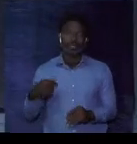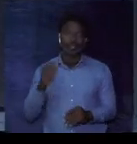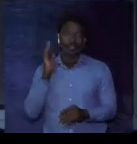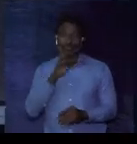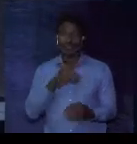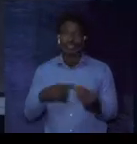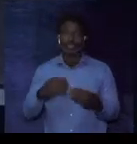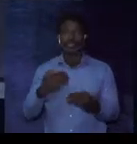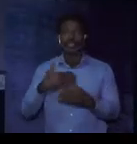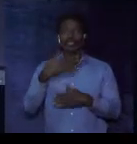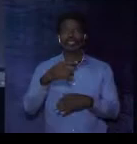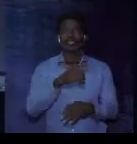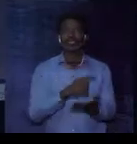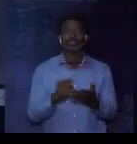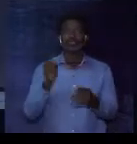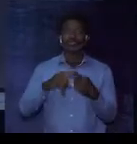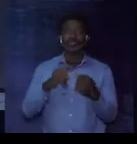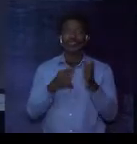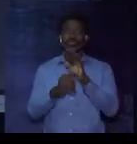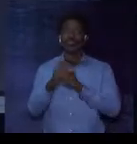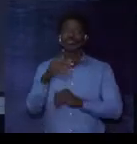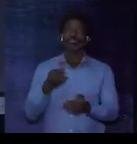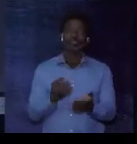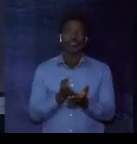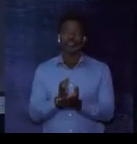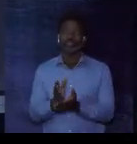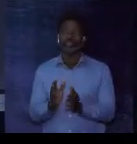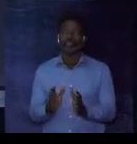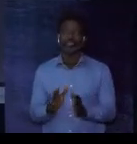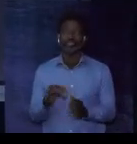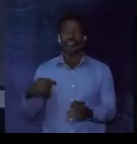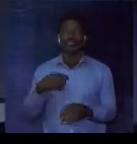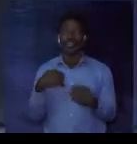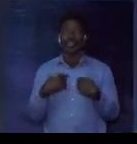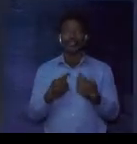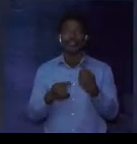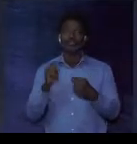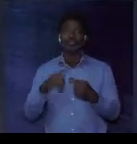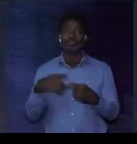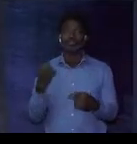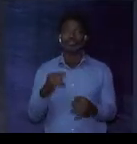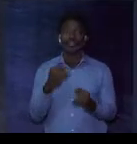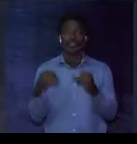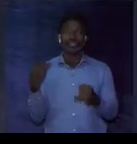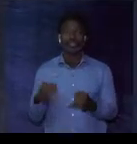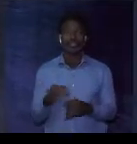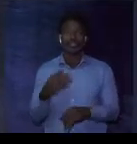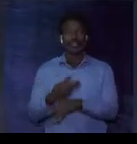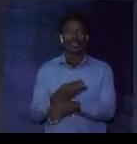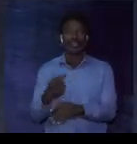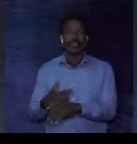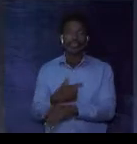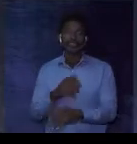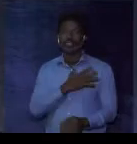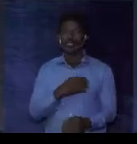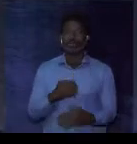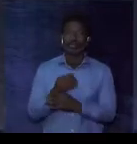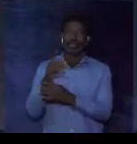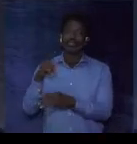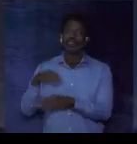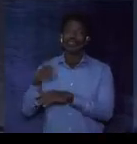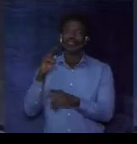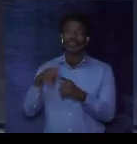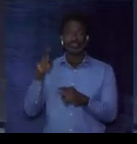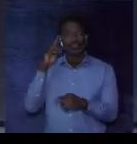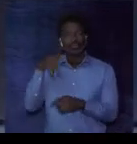on hand next week to show you the correction. We have come to the end of the math lesson. I will now hand you over to Uncle Popo for the